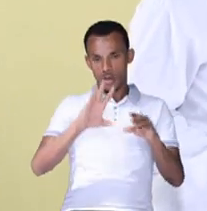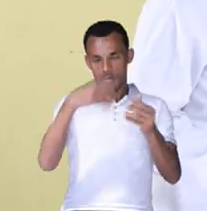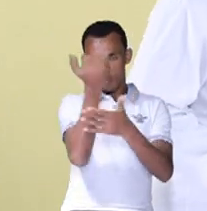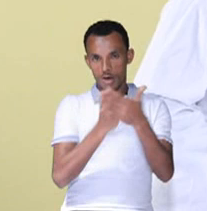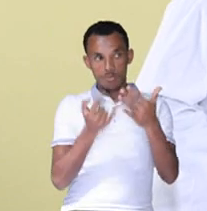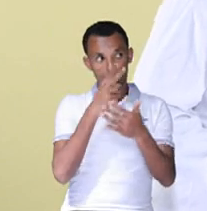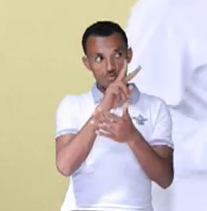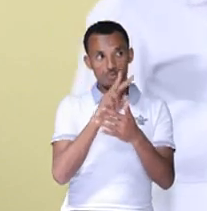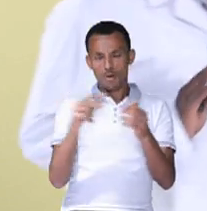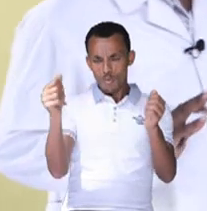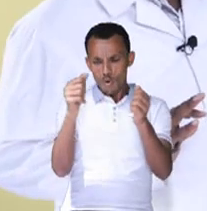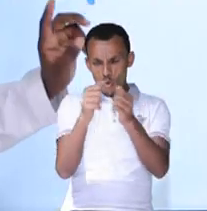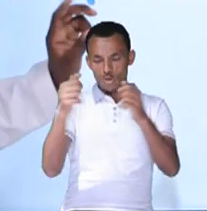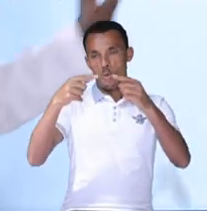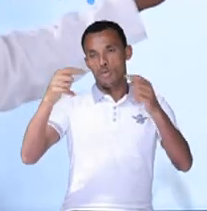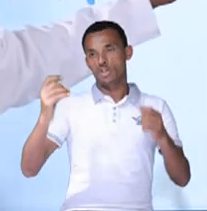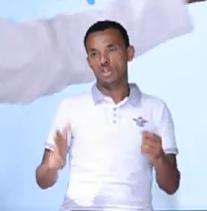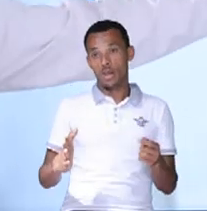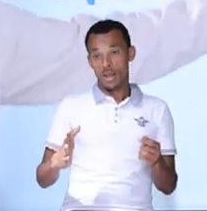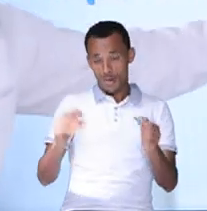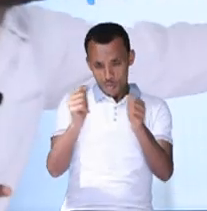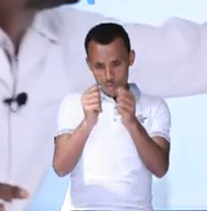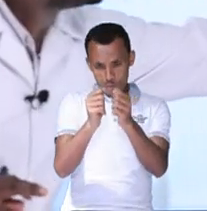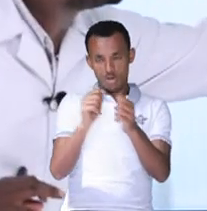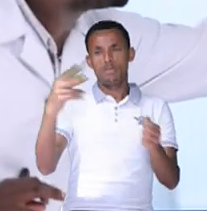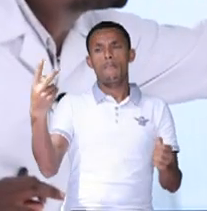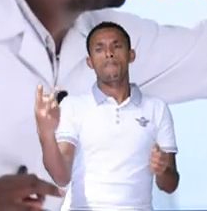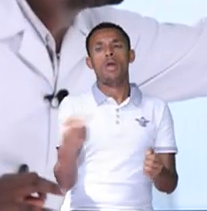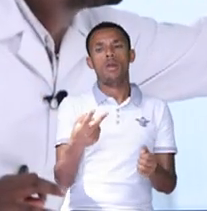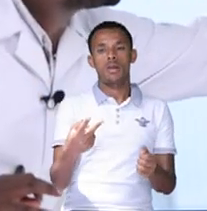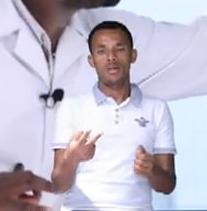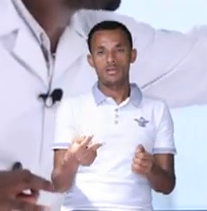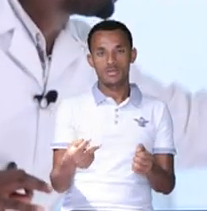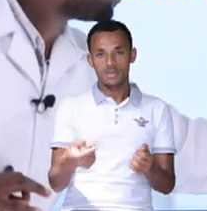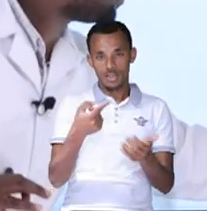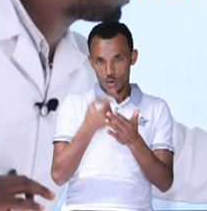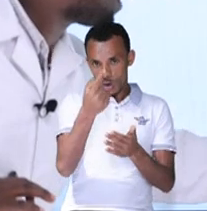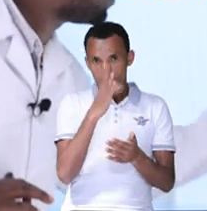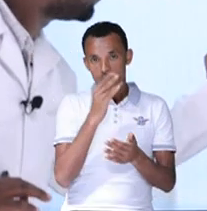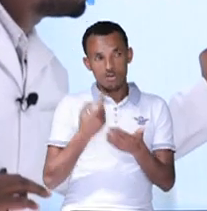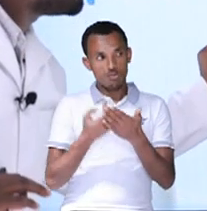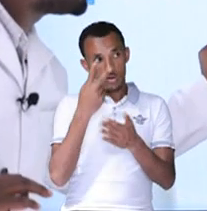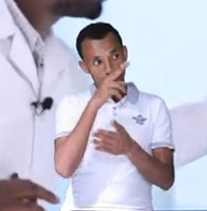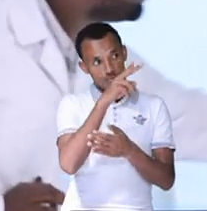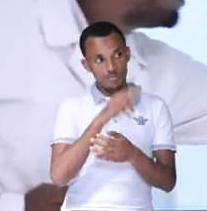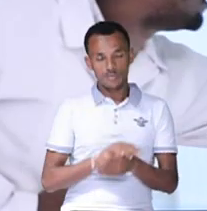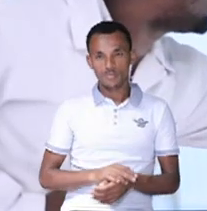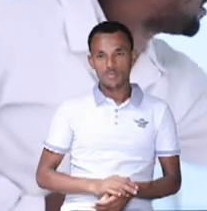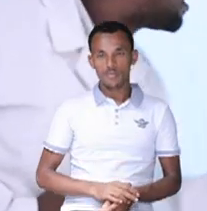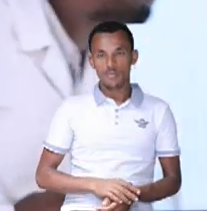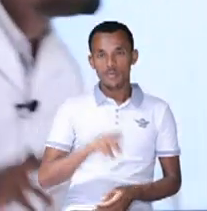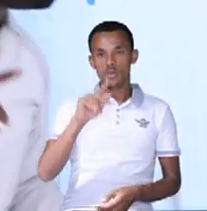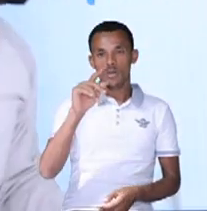is both opposite side. On the definition, both pair, this one and this one, this one and